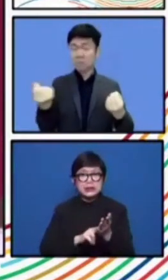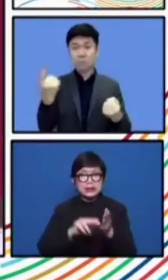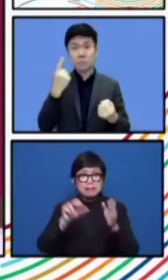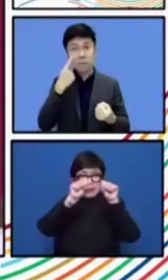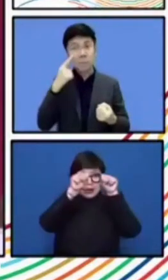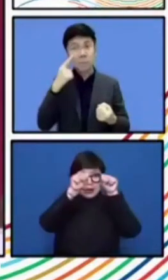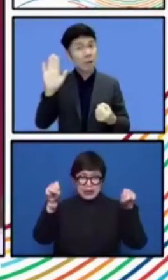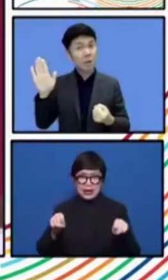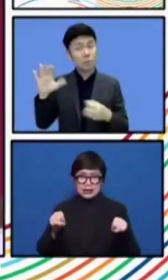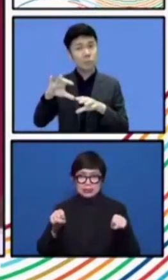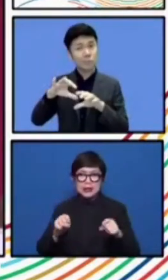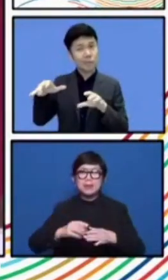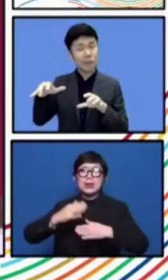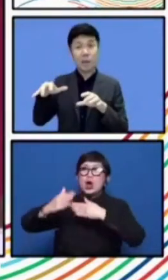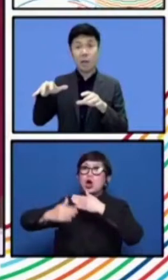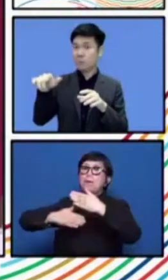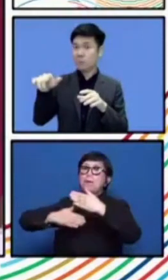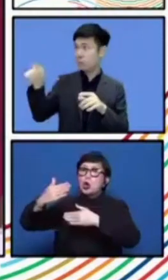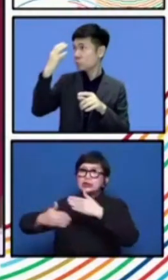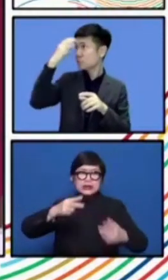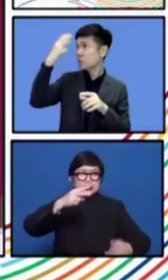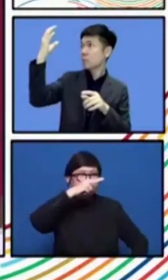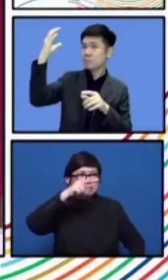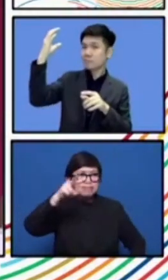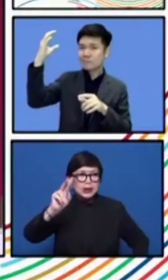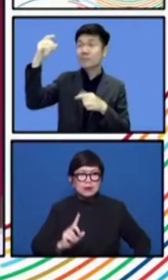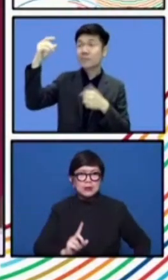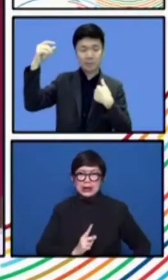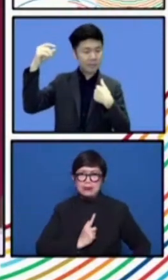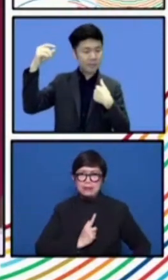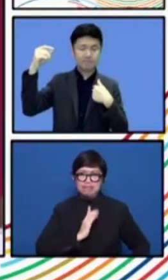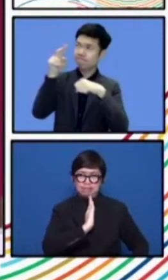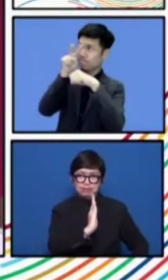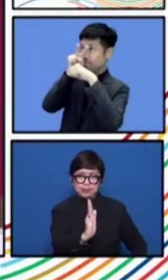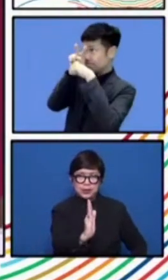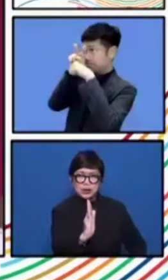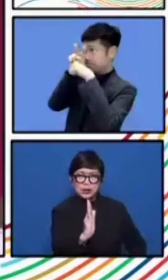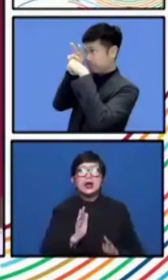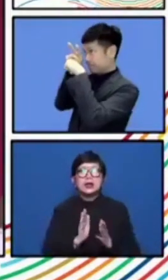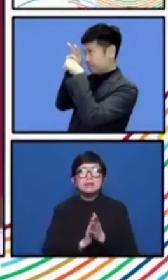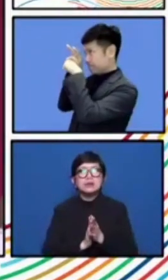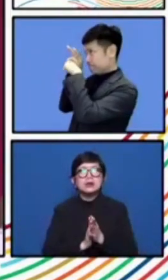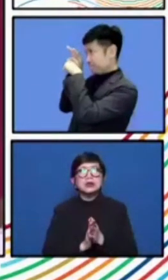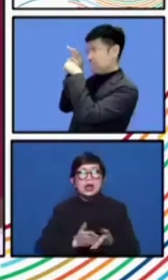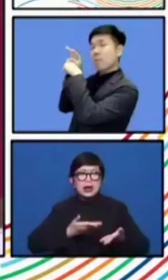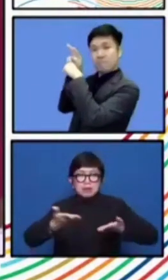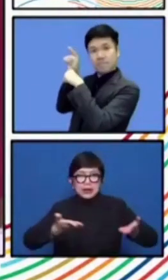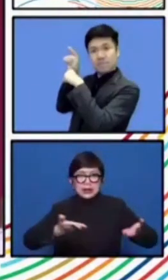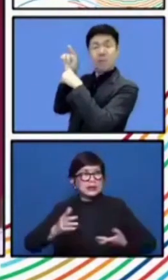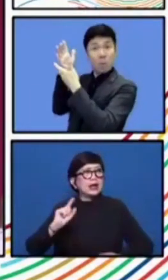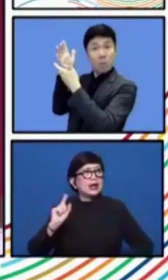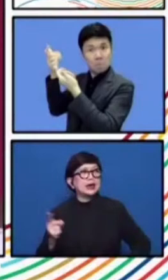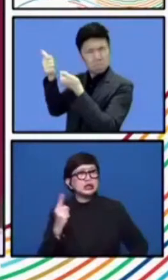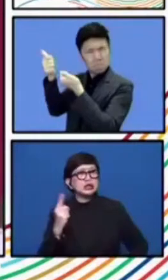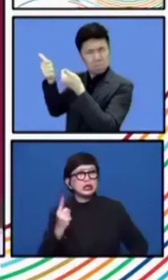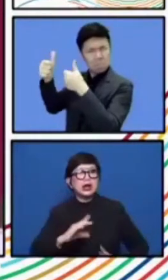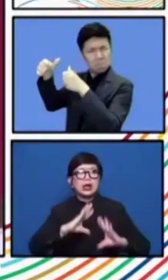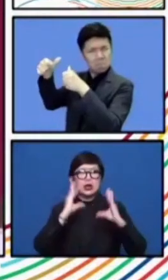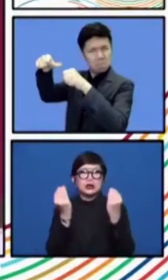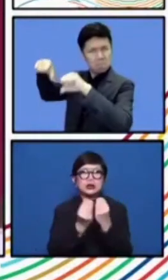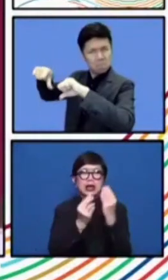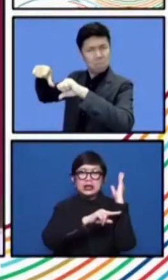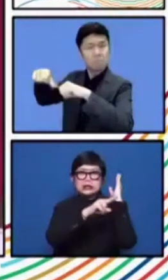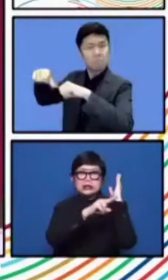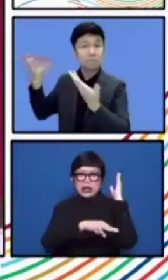of the monitoring and National Monitoring implementation and more and also the uh the follow-up